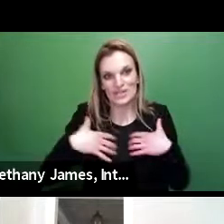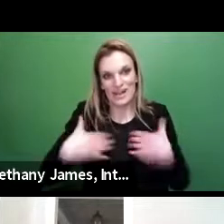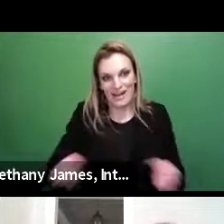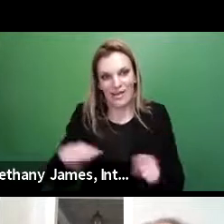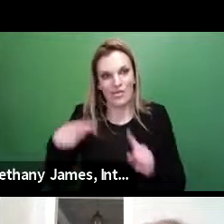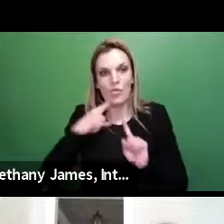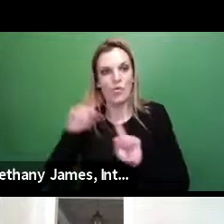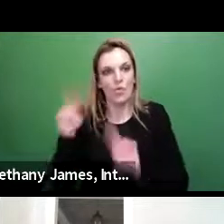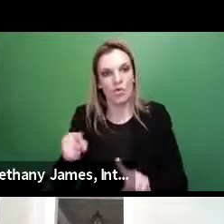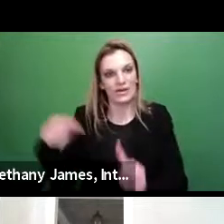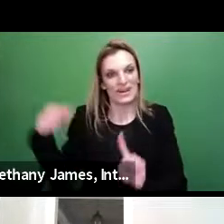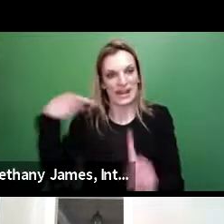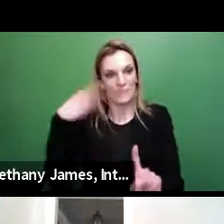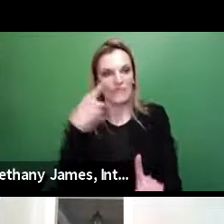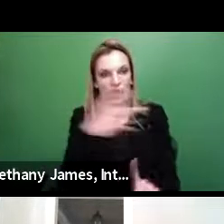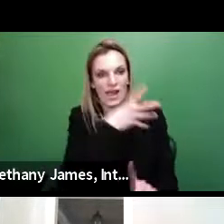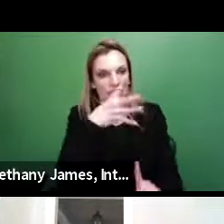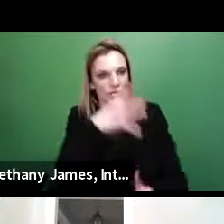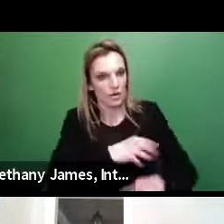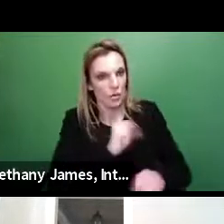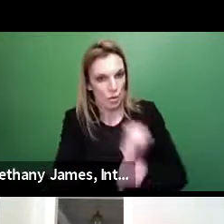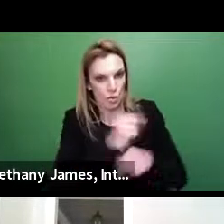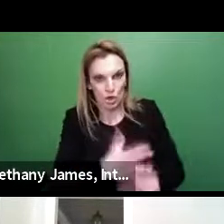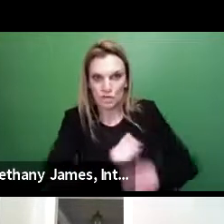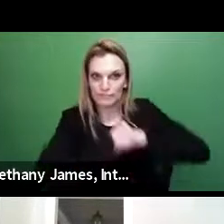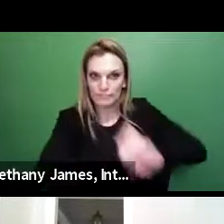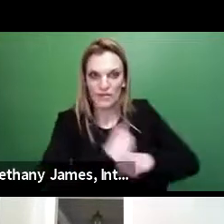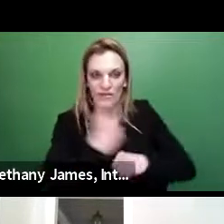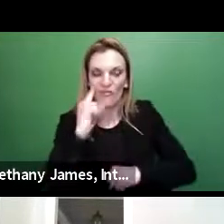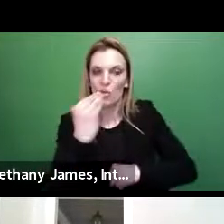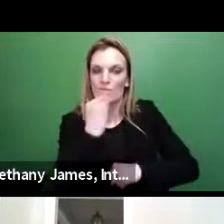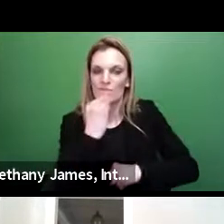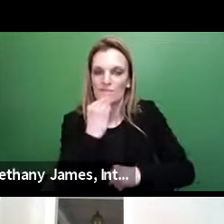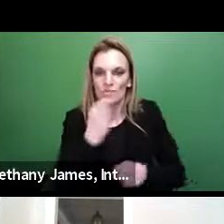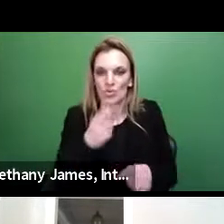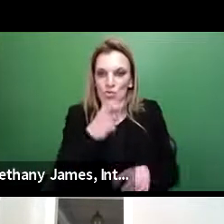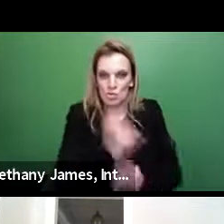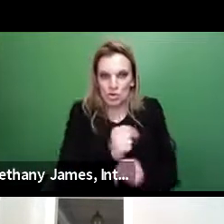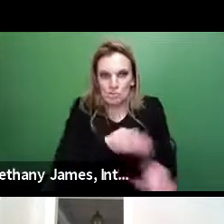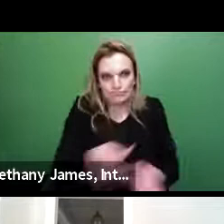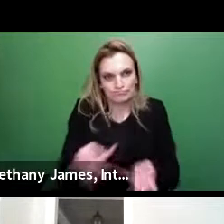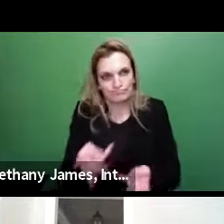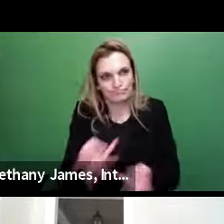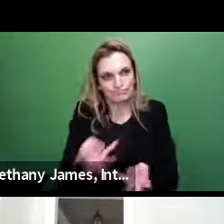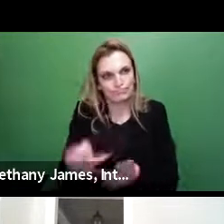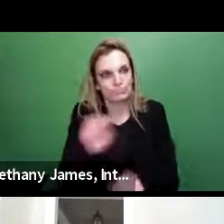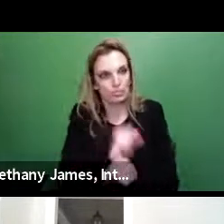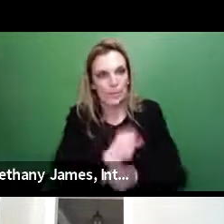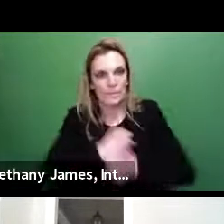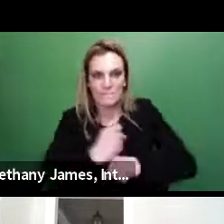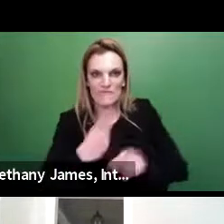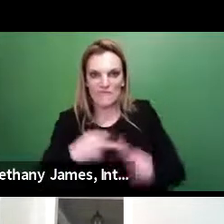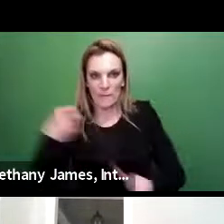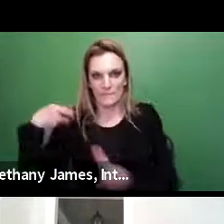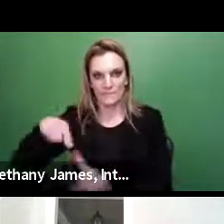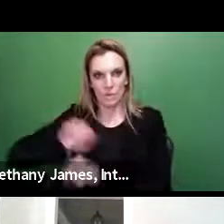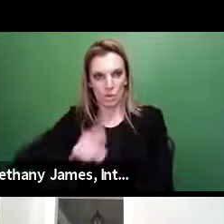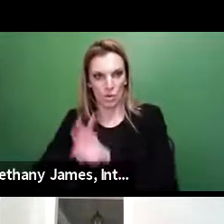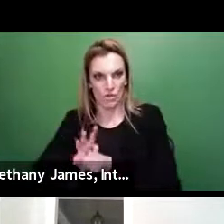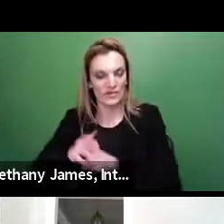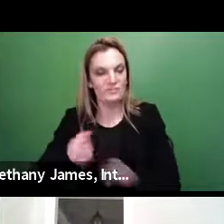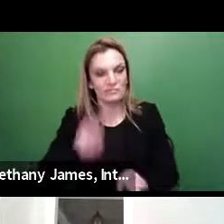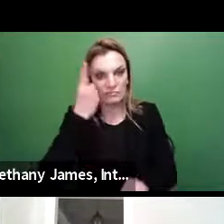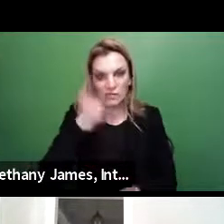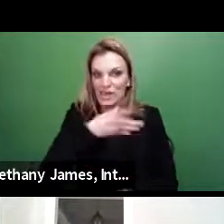protecting agricultural workers and Michigan's food supply chain from COVID-19. The order required, among other things, that certain agricultural